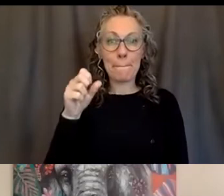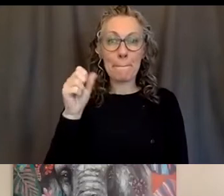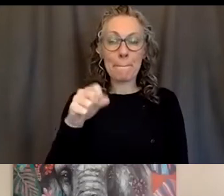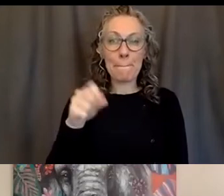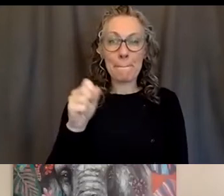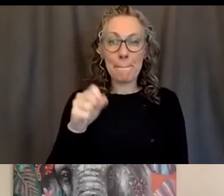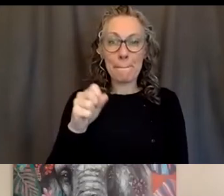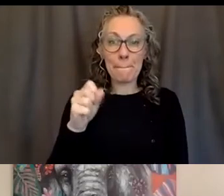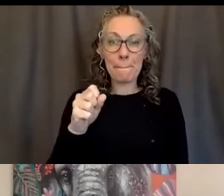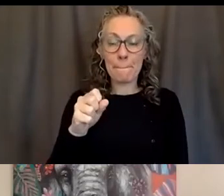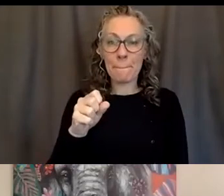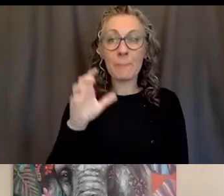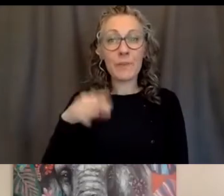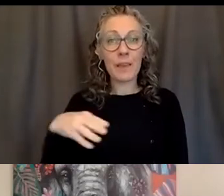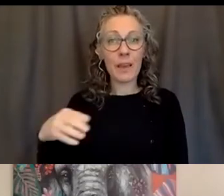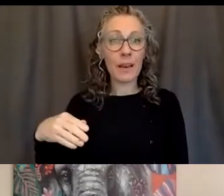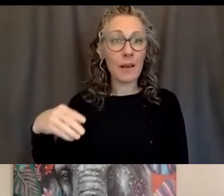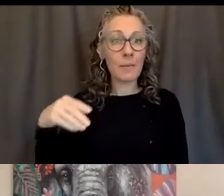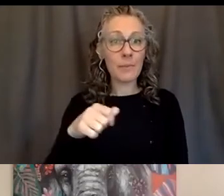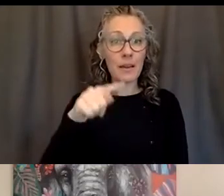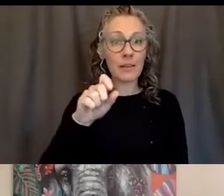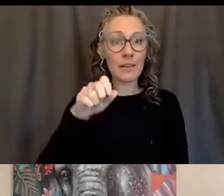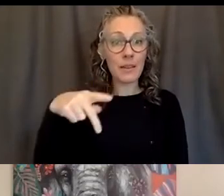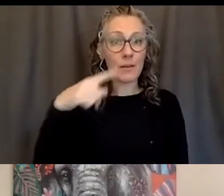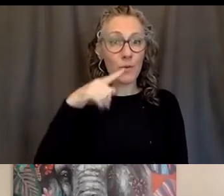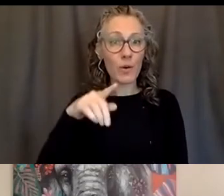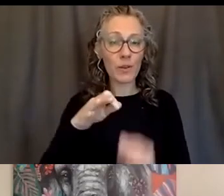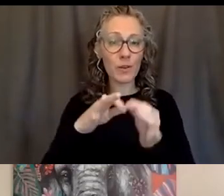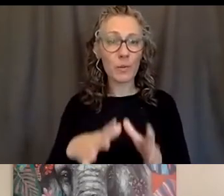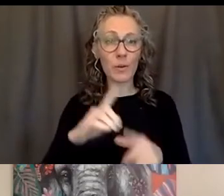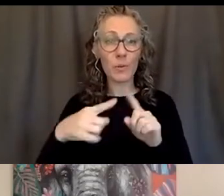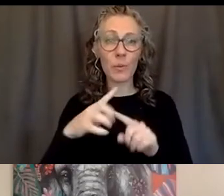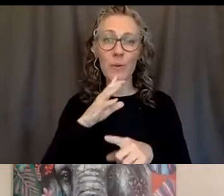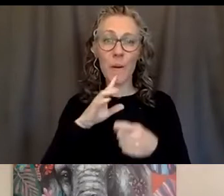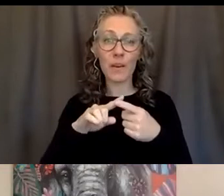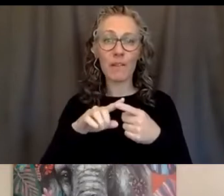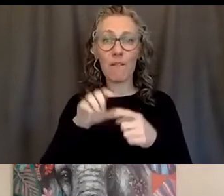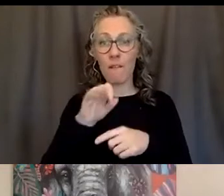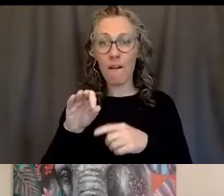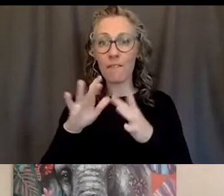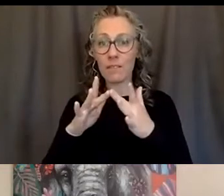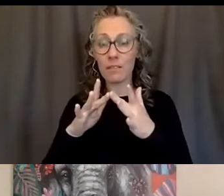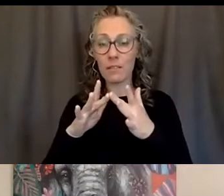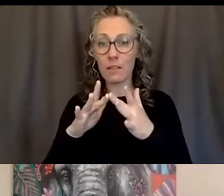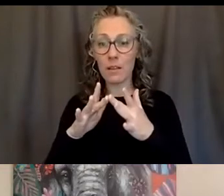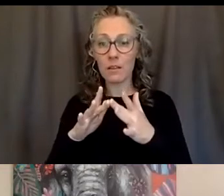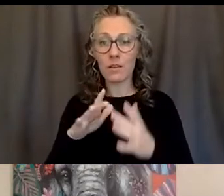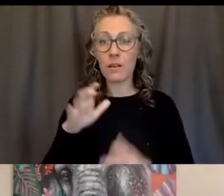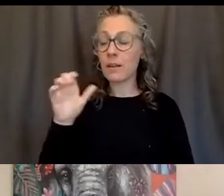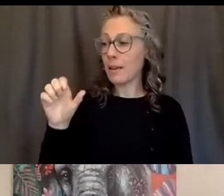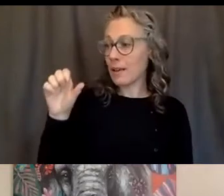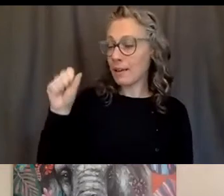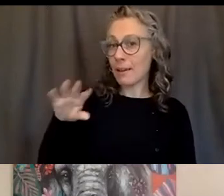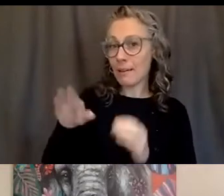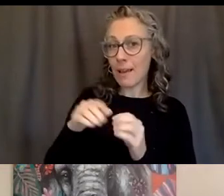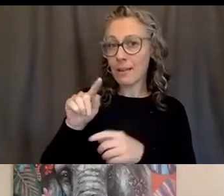we'll do that. Can I do a tip for the interpreters too when I'm speaking with you offline? Sorry, what did you say? Can I do a tip